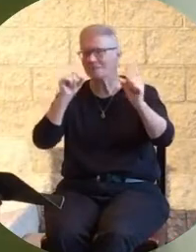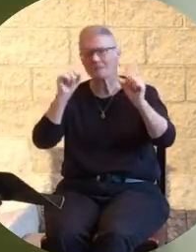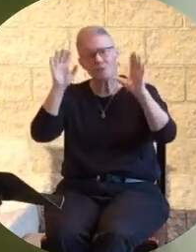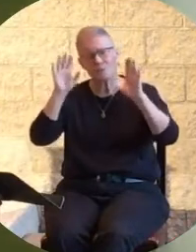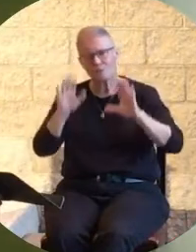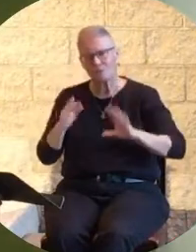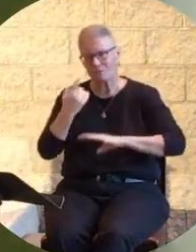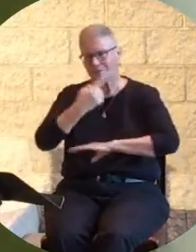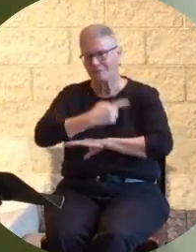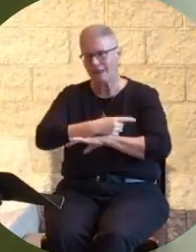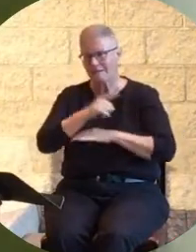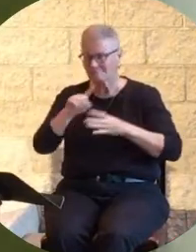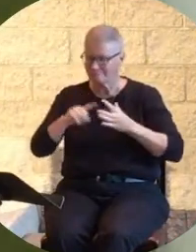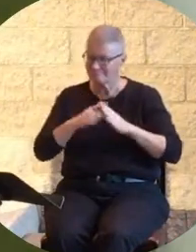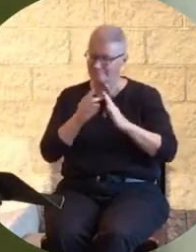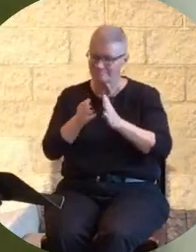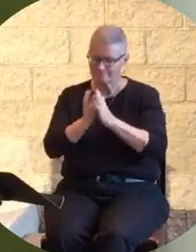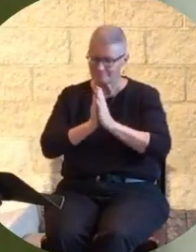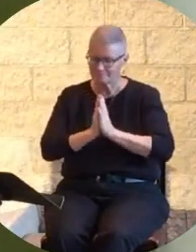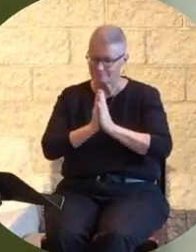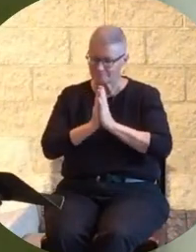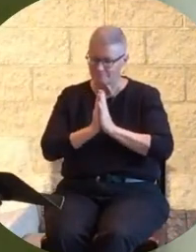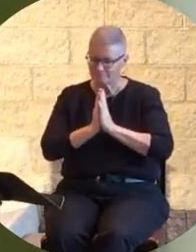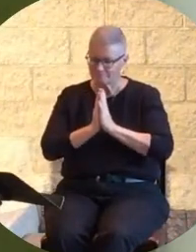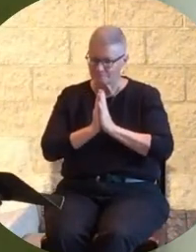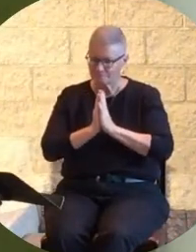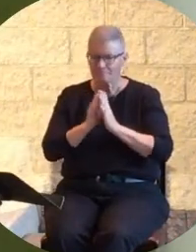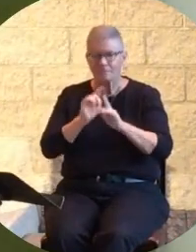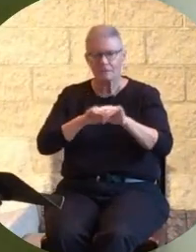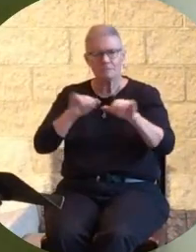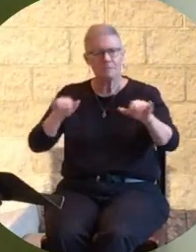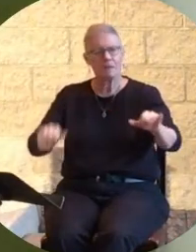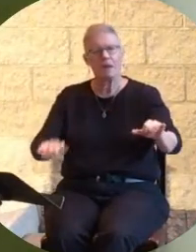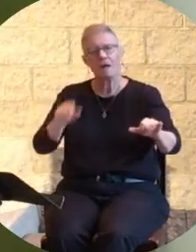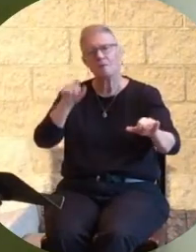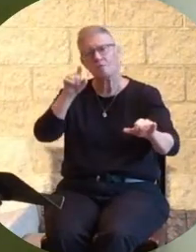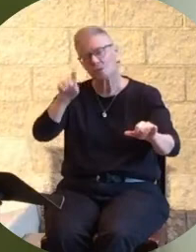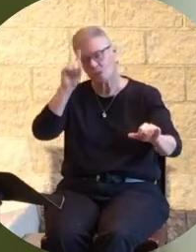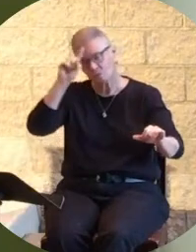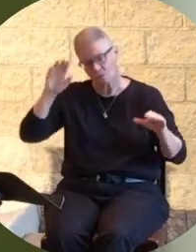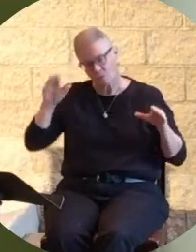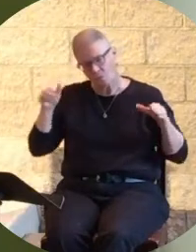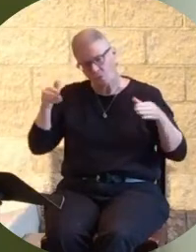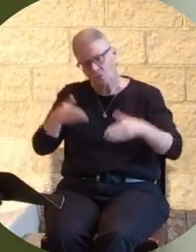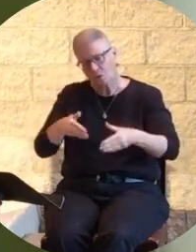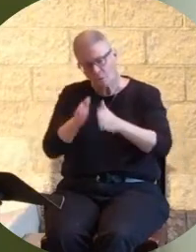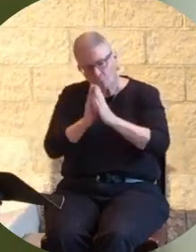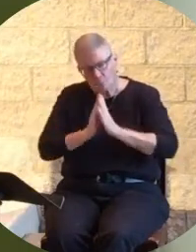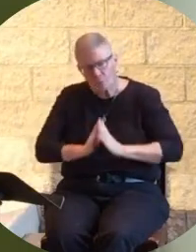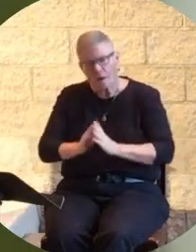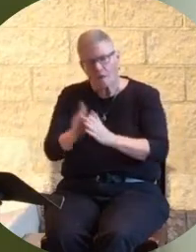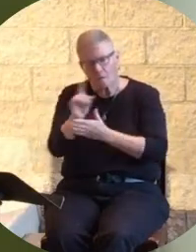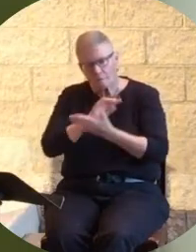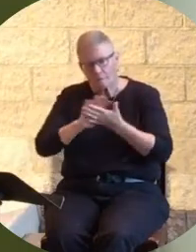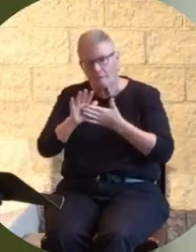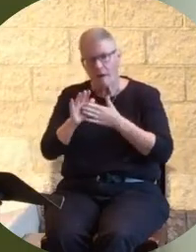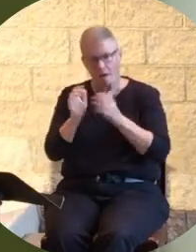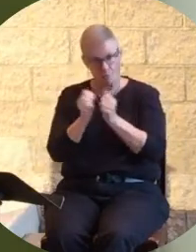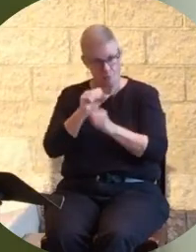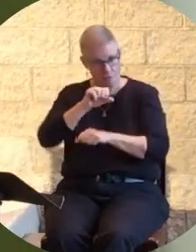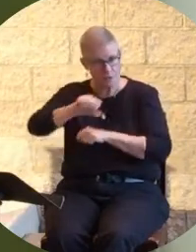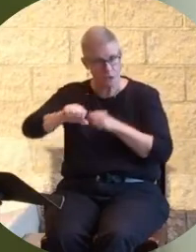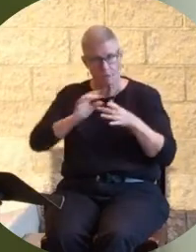And as we go into that place of prayer, that place of connection with the divine and with each other, we do